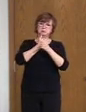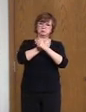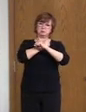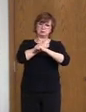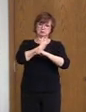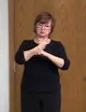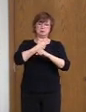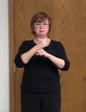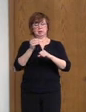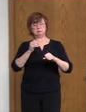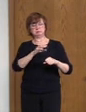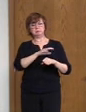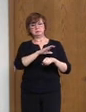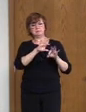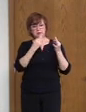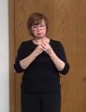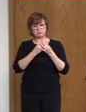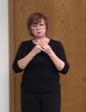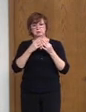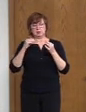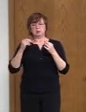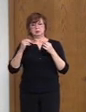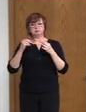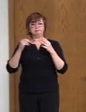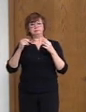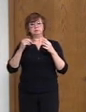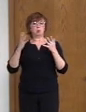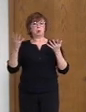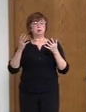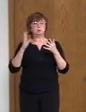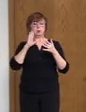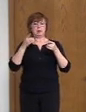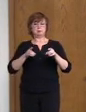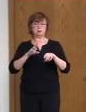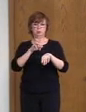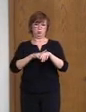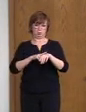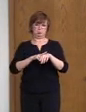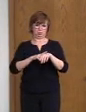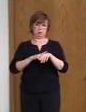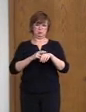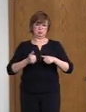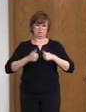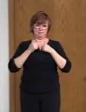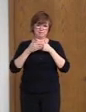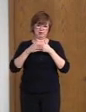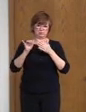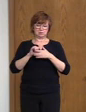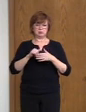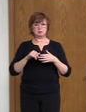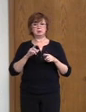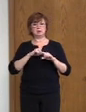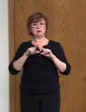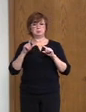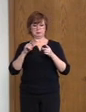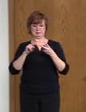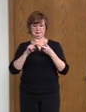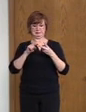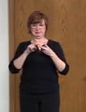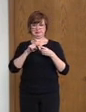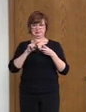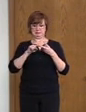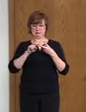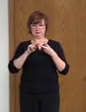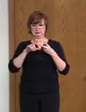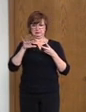by the federal government, and my understanding is the Pfizer vaccine was approved minutes ago, we will be ready to distribute that vaccine as soon as it